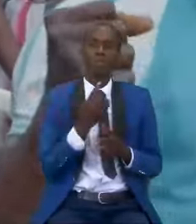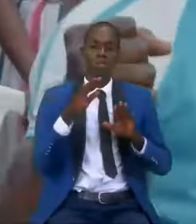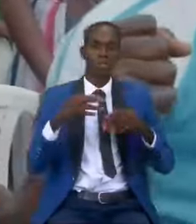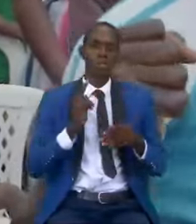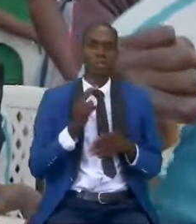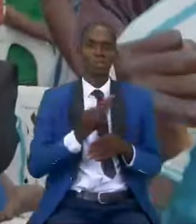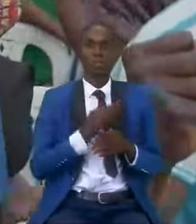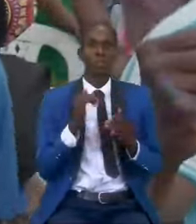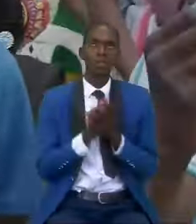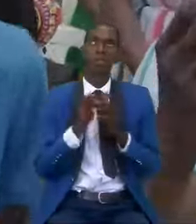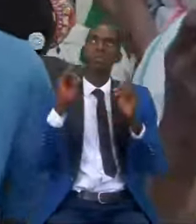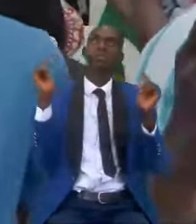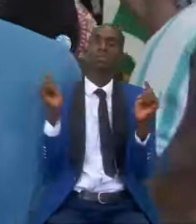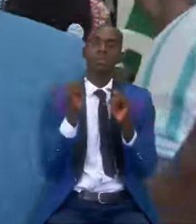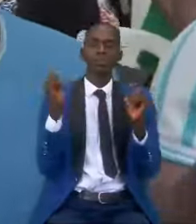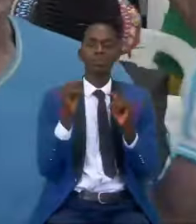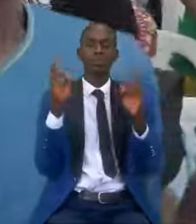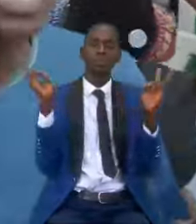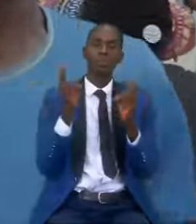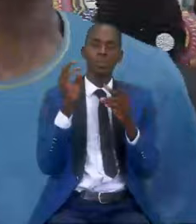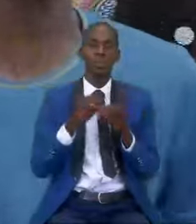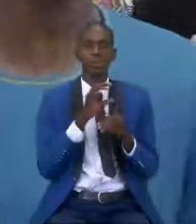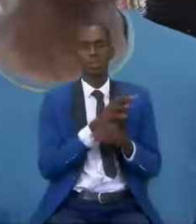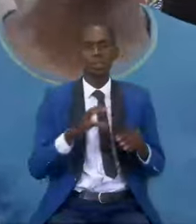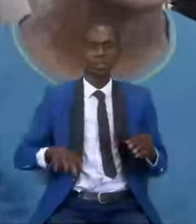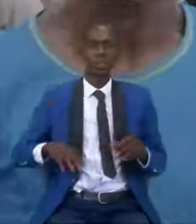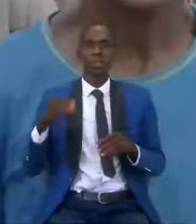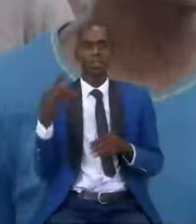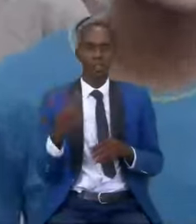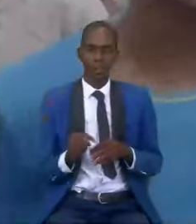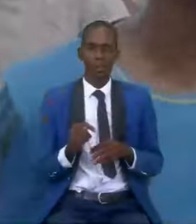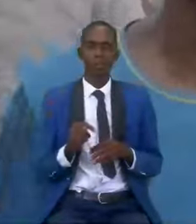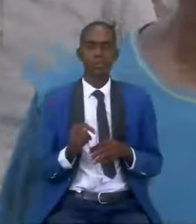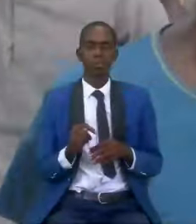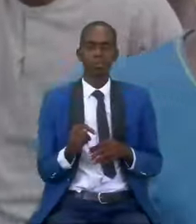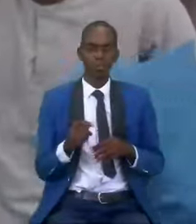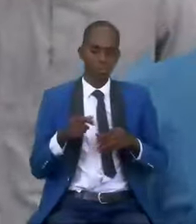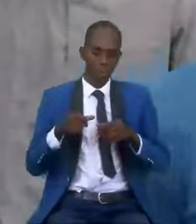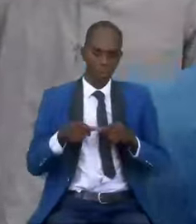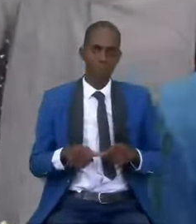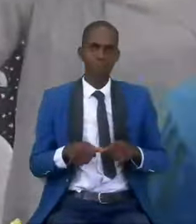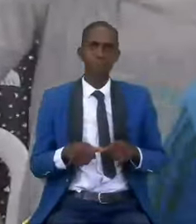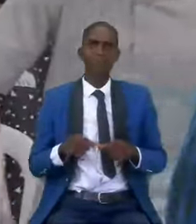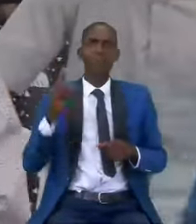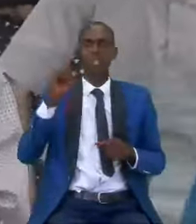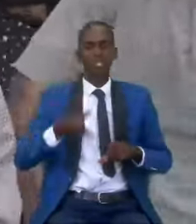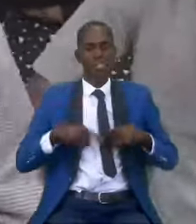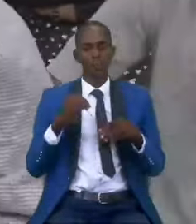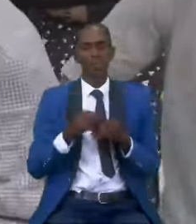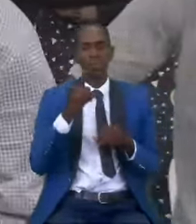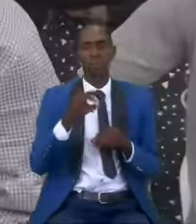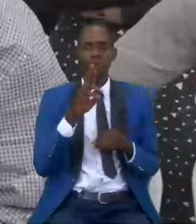Indwelling, he dwells with me. I'm crucified with Christ. Nevertheless, I live, yet not I,